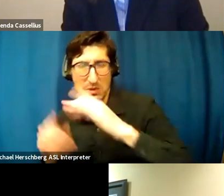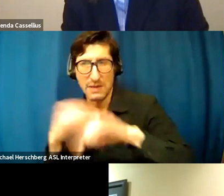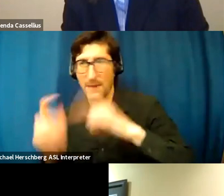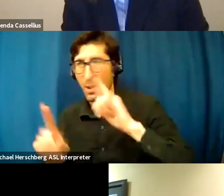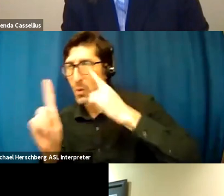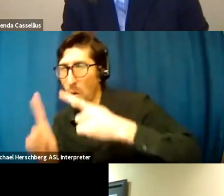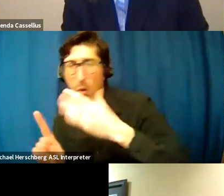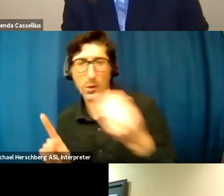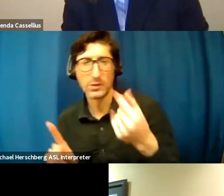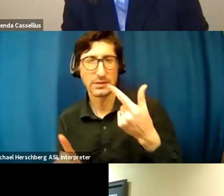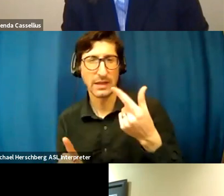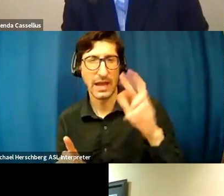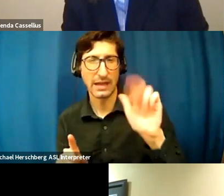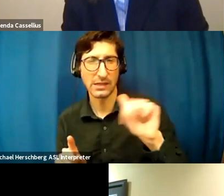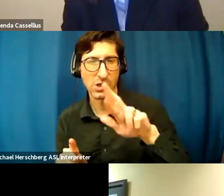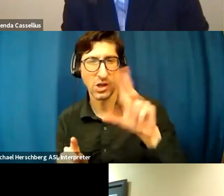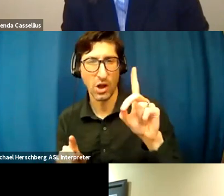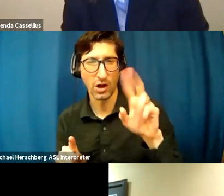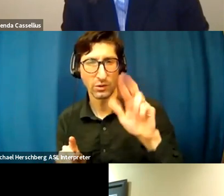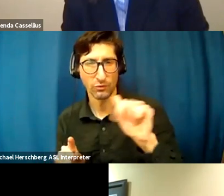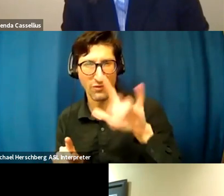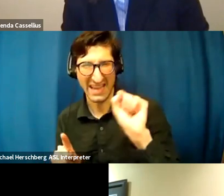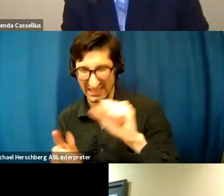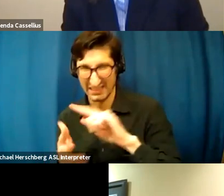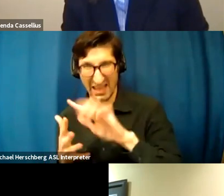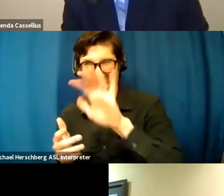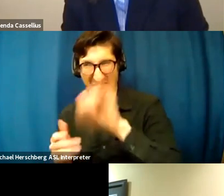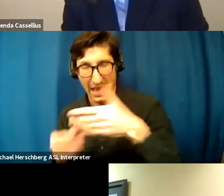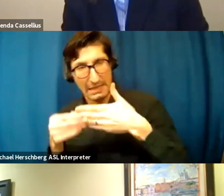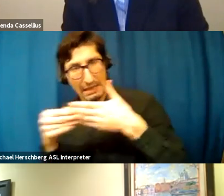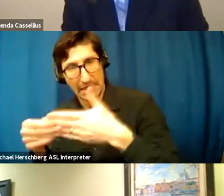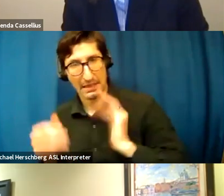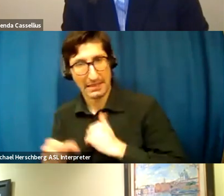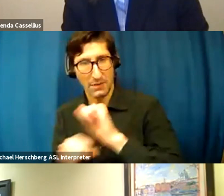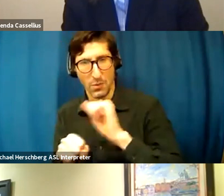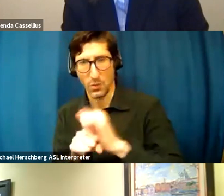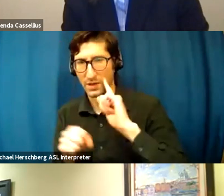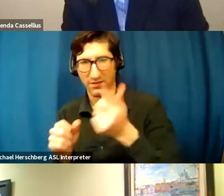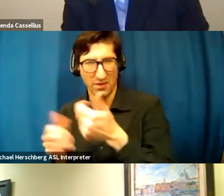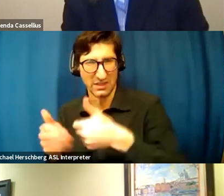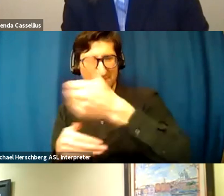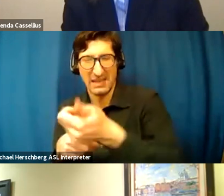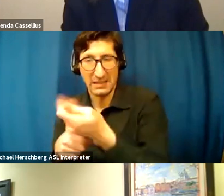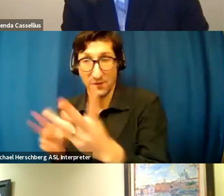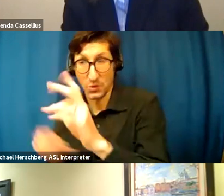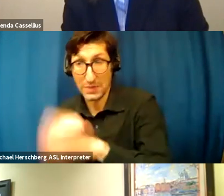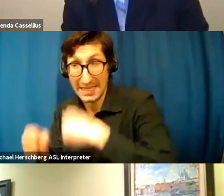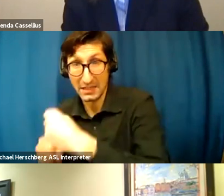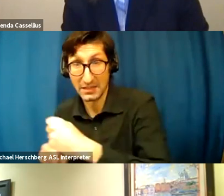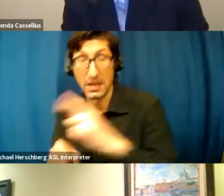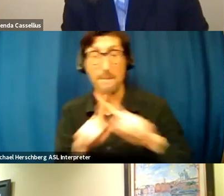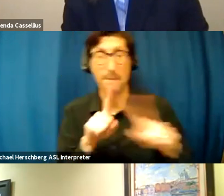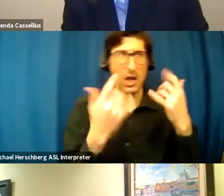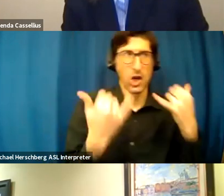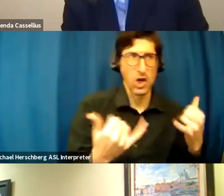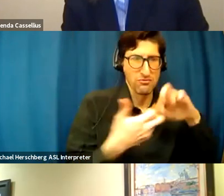guardrails that will guide our work for the next several years. They're not forums to discuss current